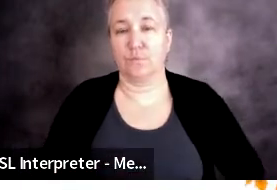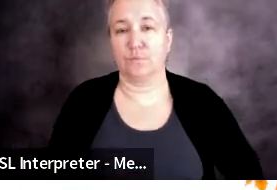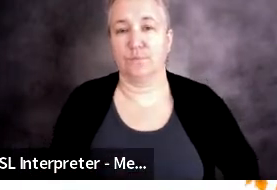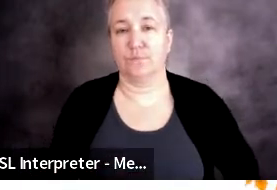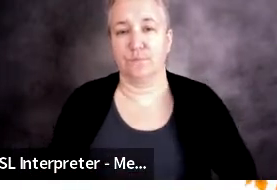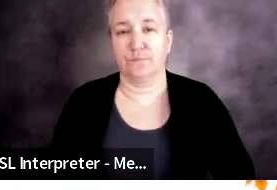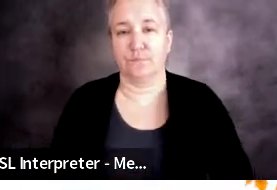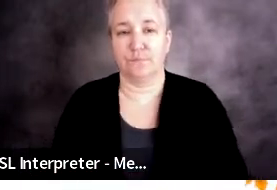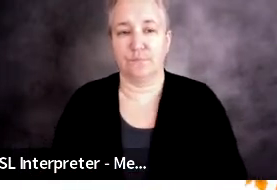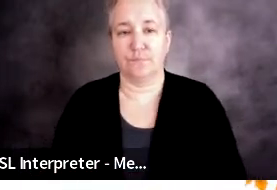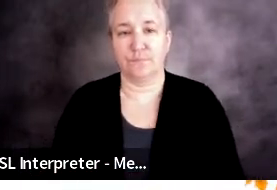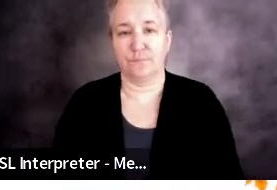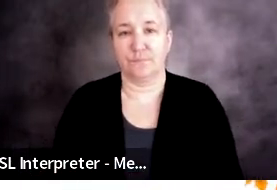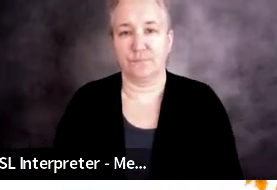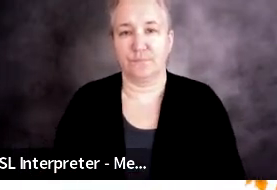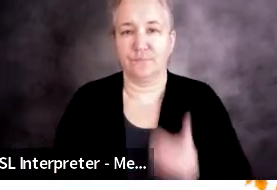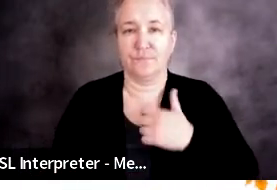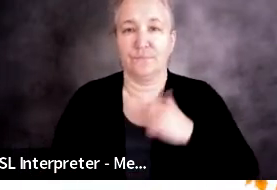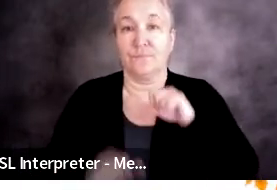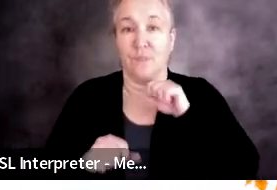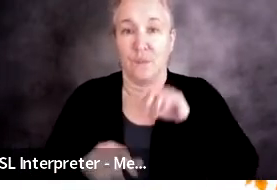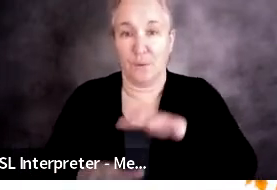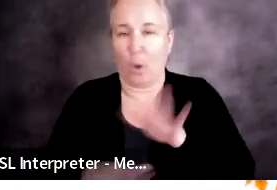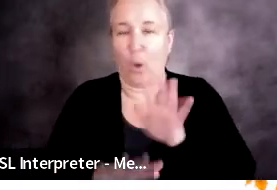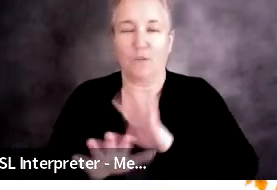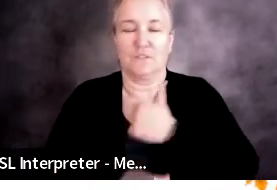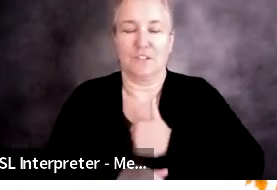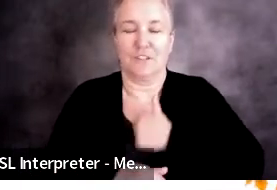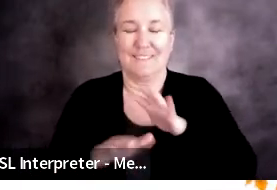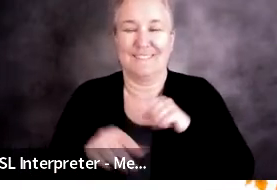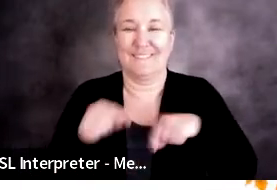And breathe out. I'm sorry.